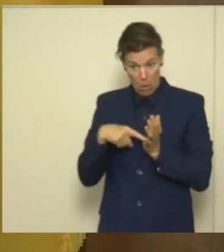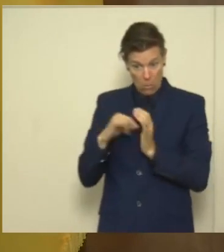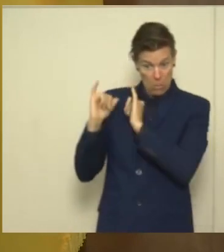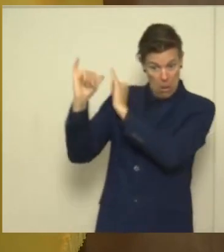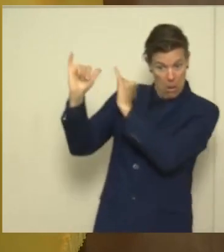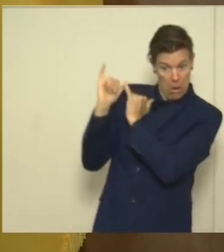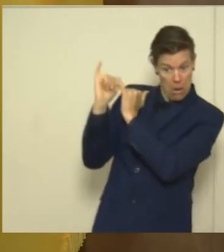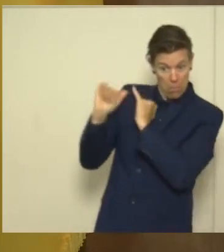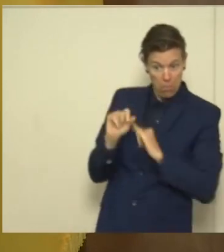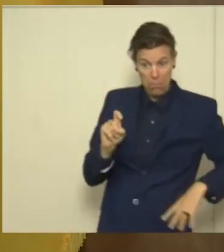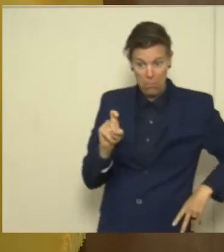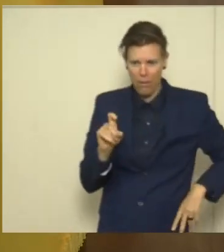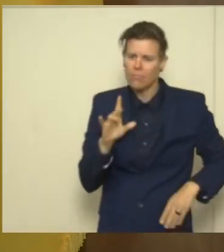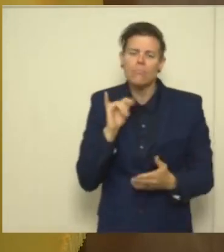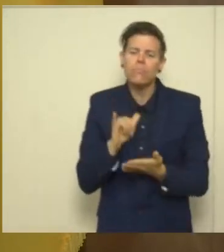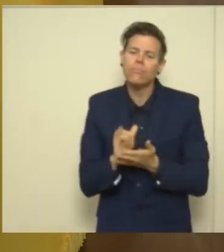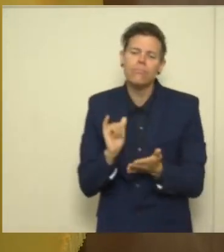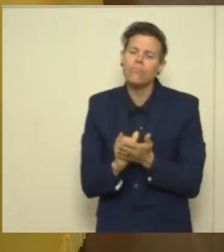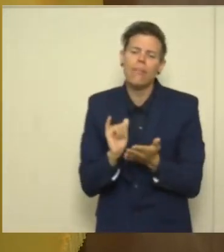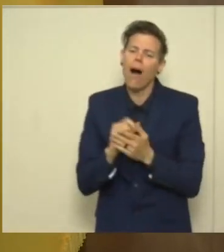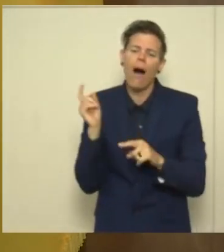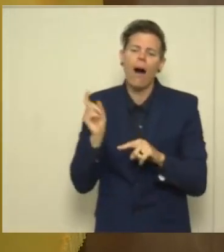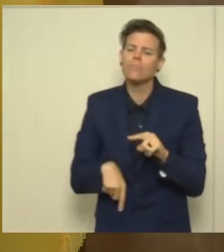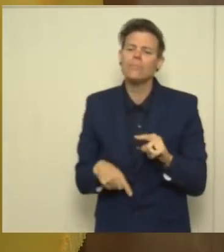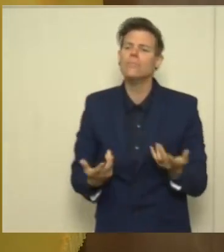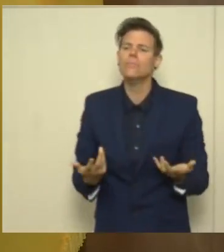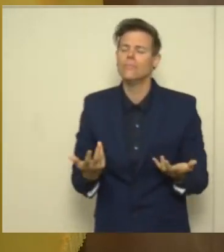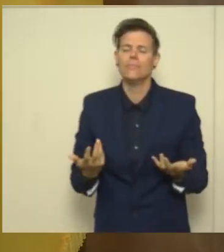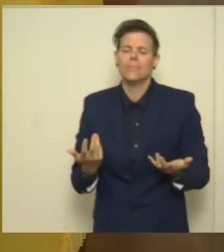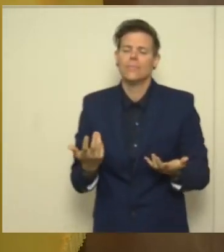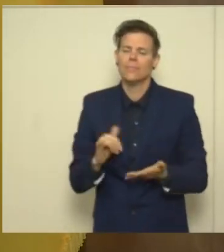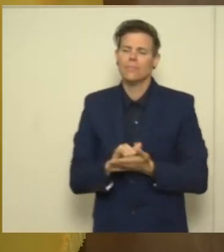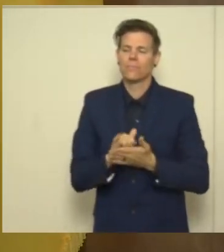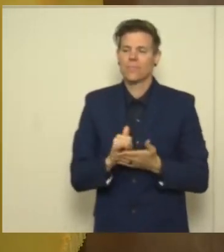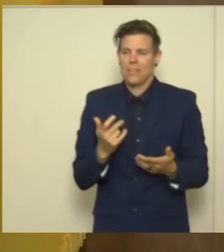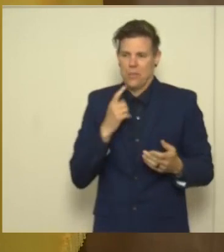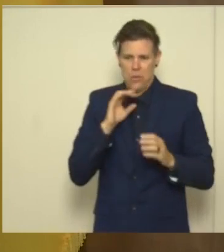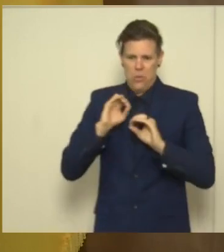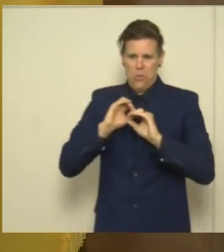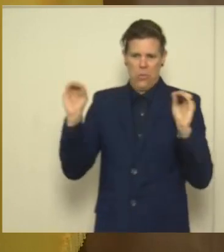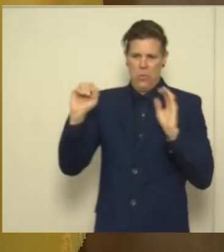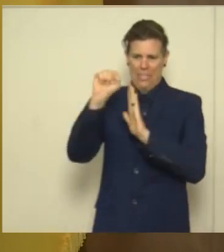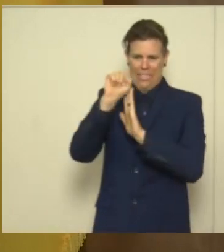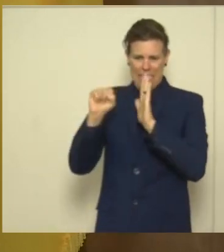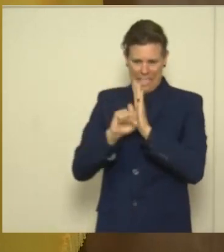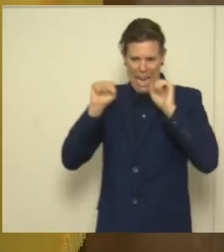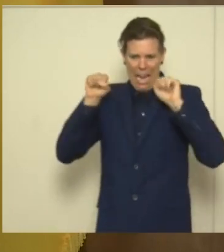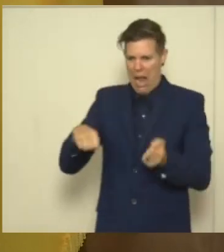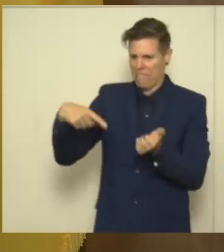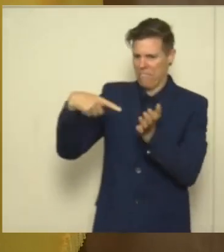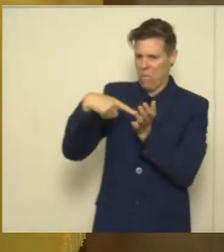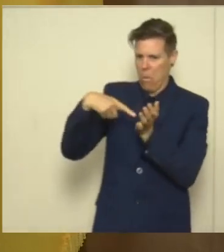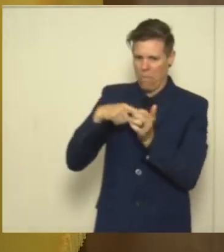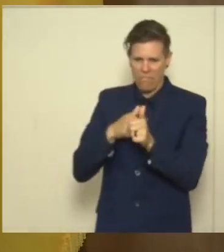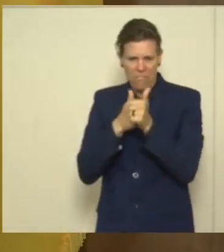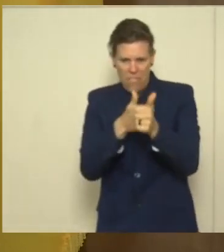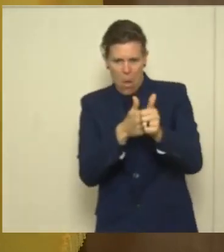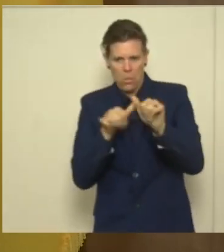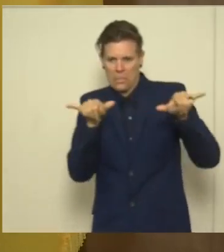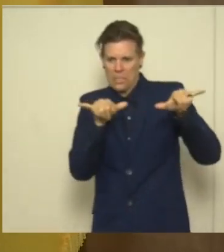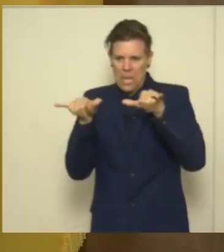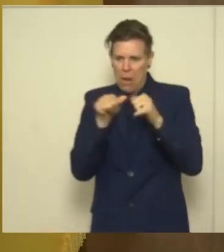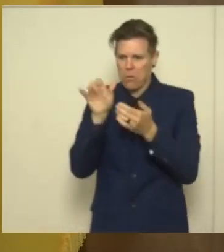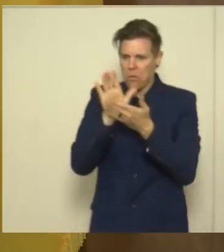every single youth sports or high school team in the state. No state does. We're no different. We're focused on